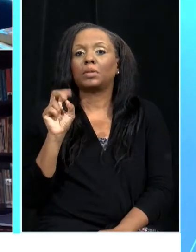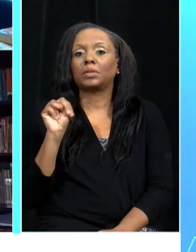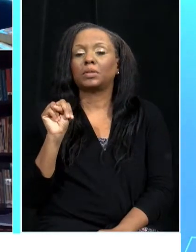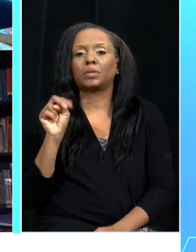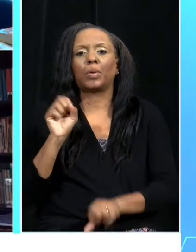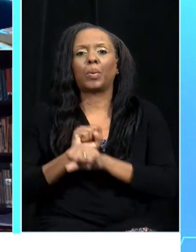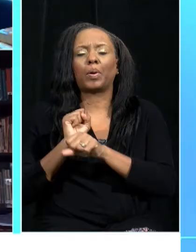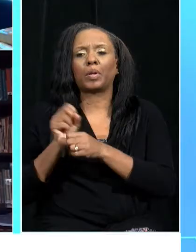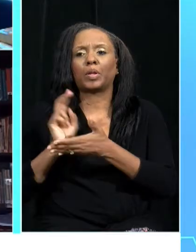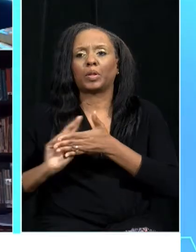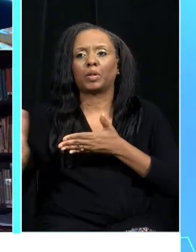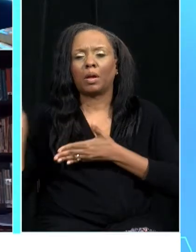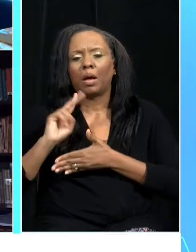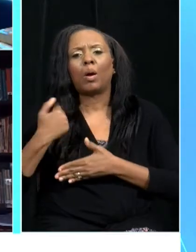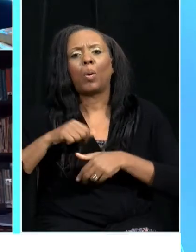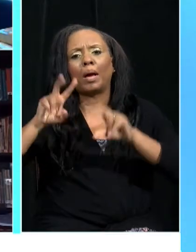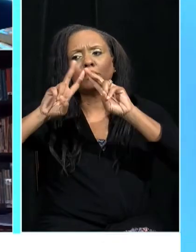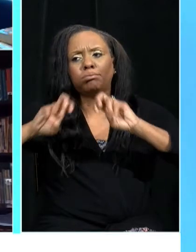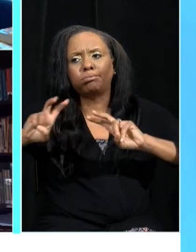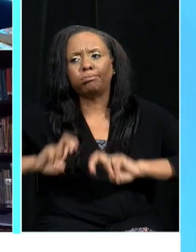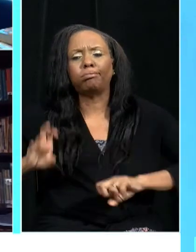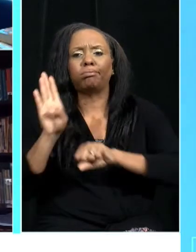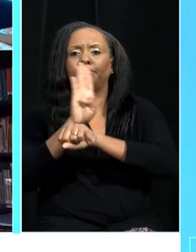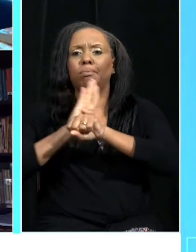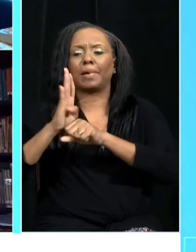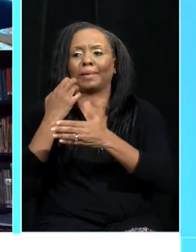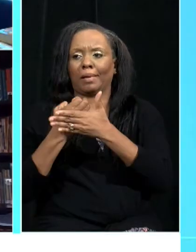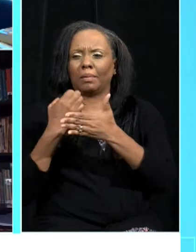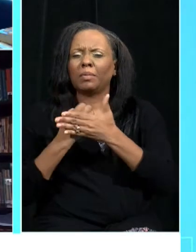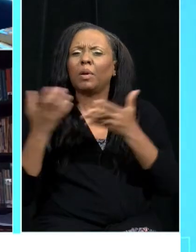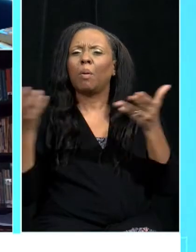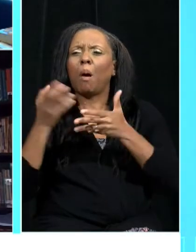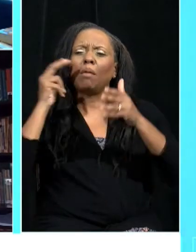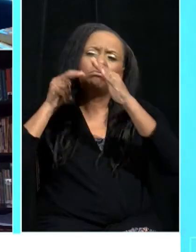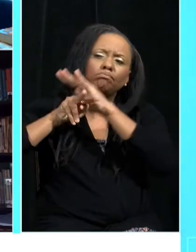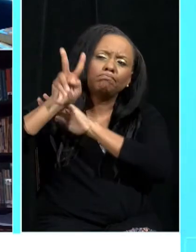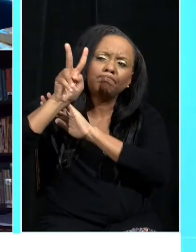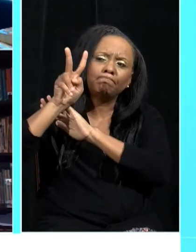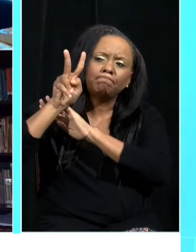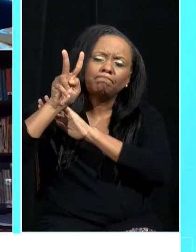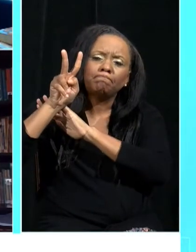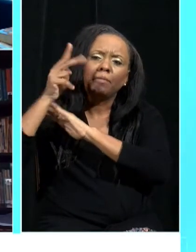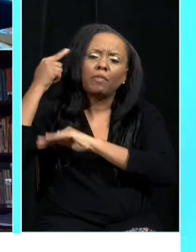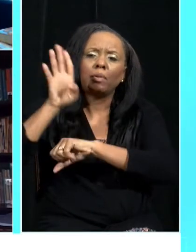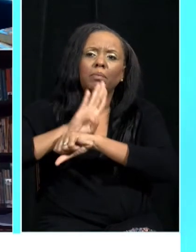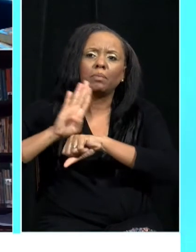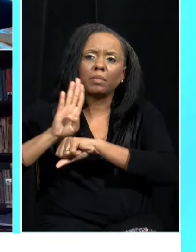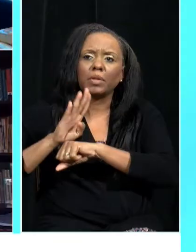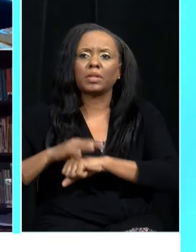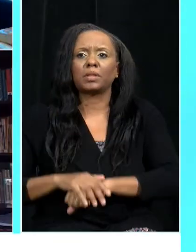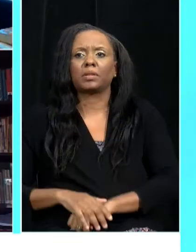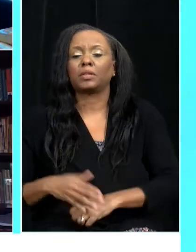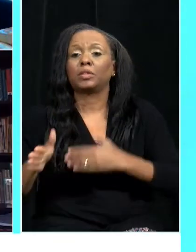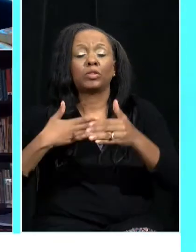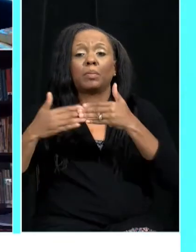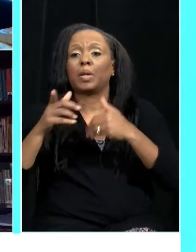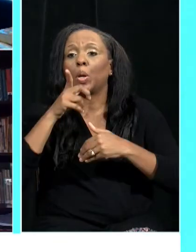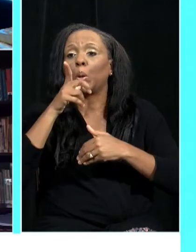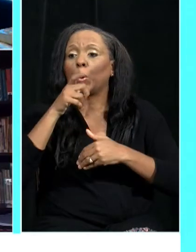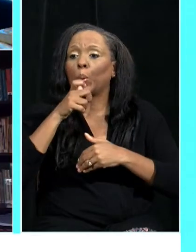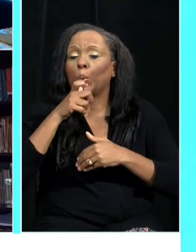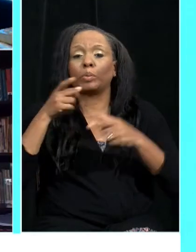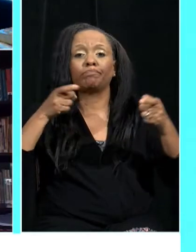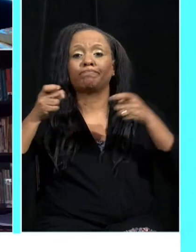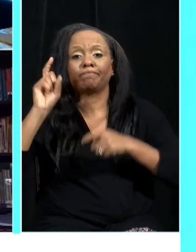looking at the Barbados economy and what lies ahead for the country, regardless of who holds the reins of government. So just before we went to break,